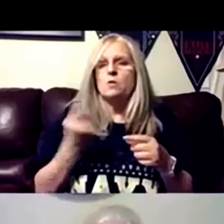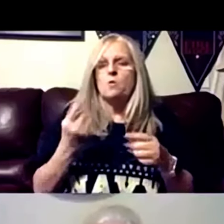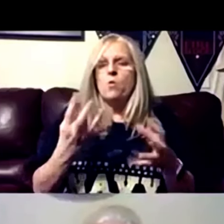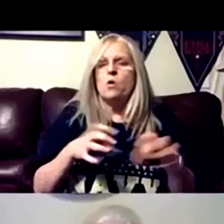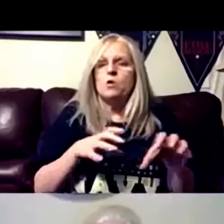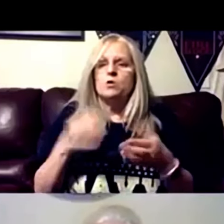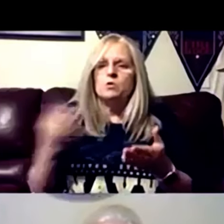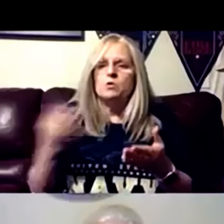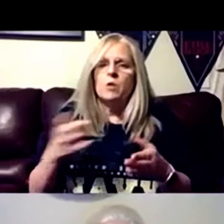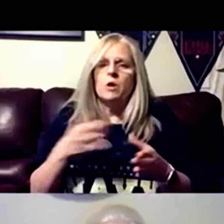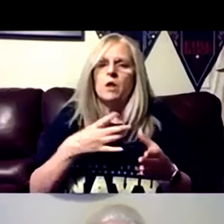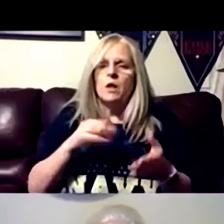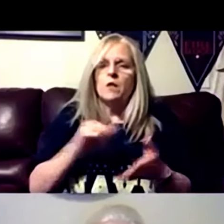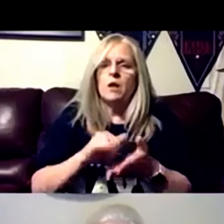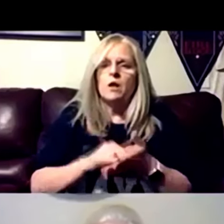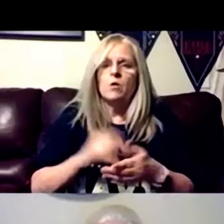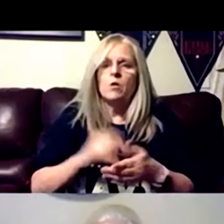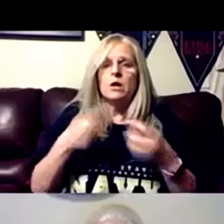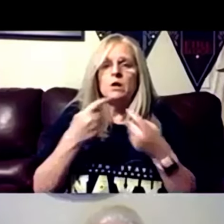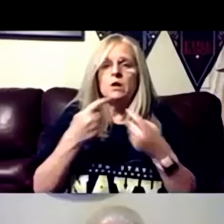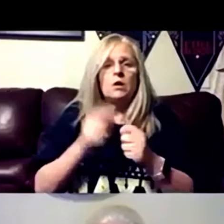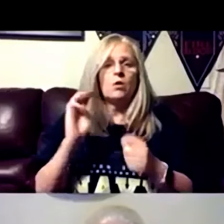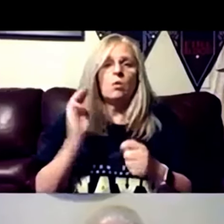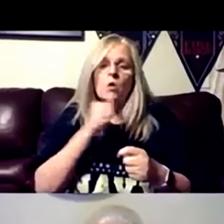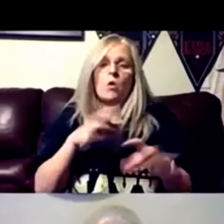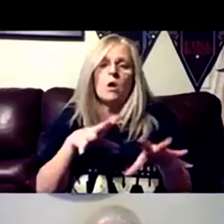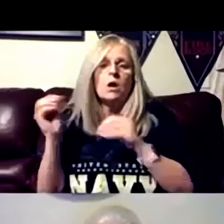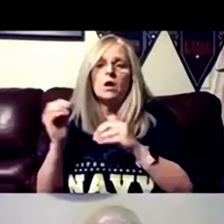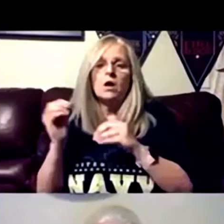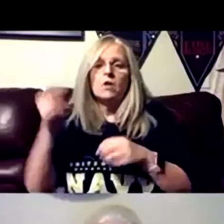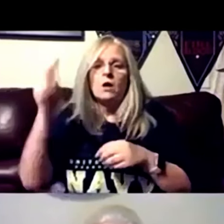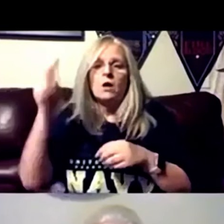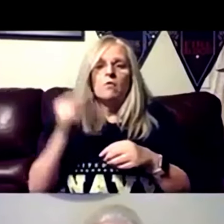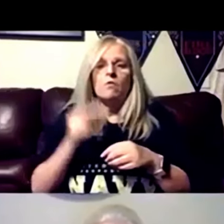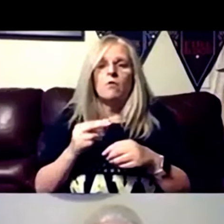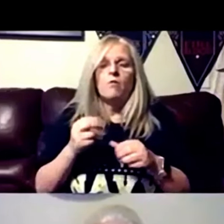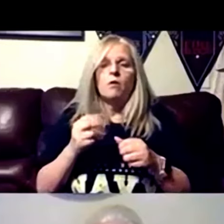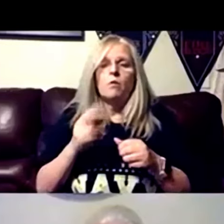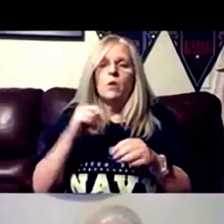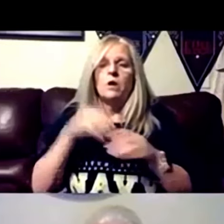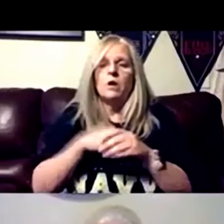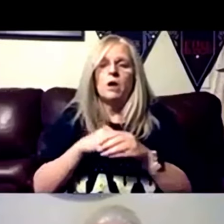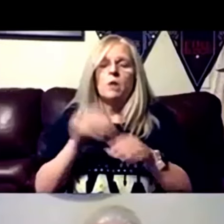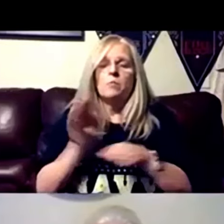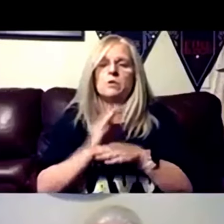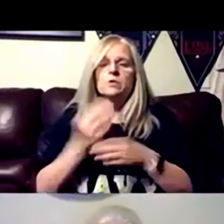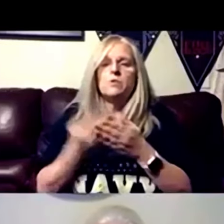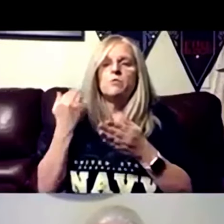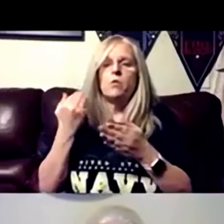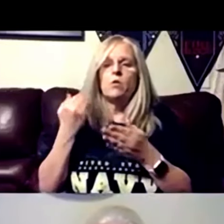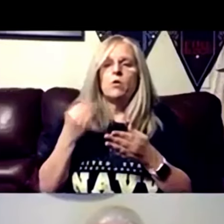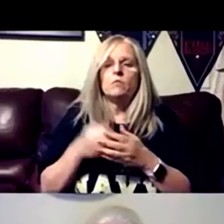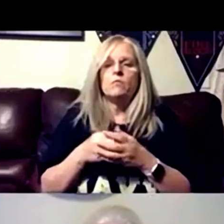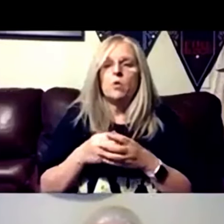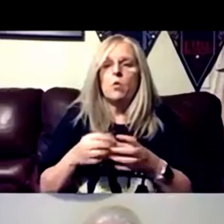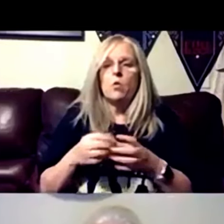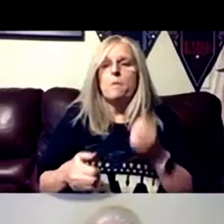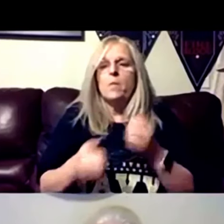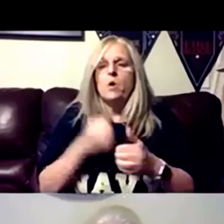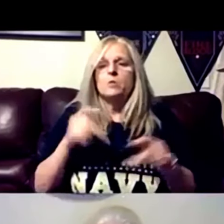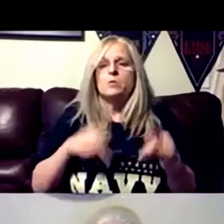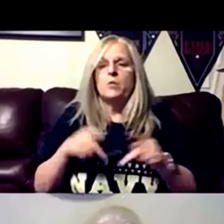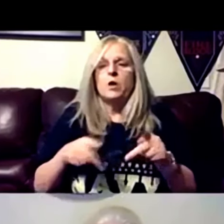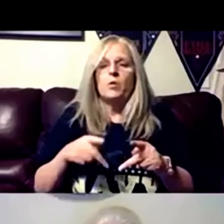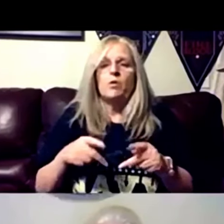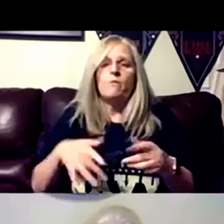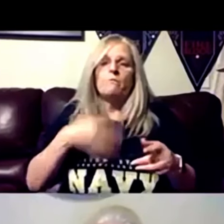get together, we don't want to leave, you know, and I've never, ever, ever been in a business before where the majority of people feel exactly